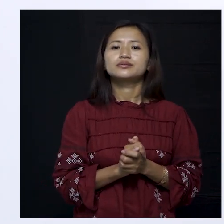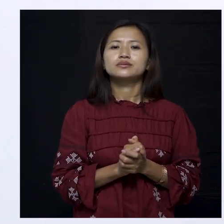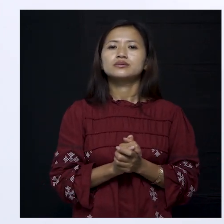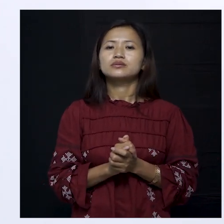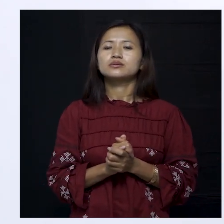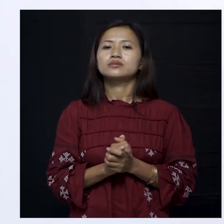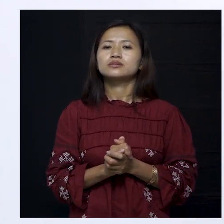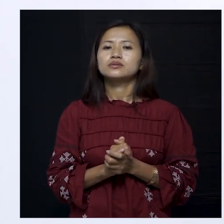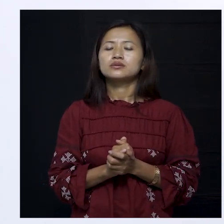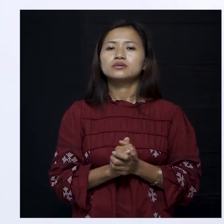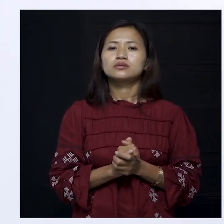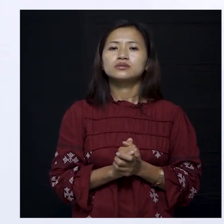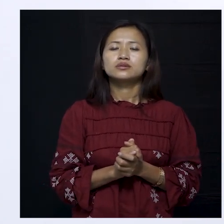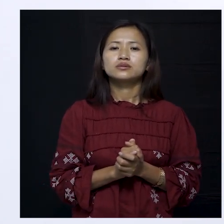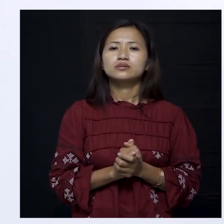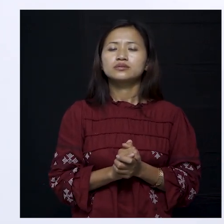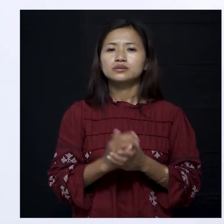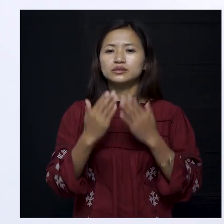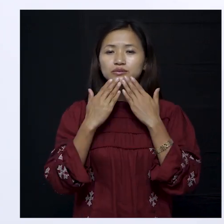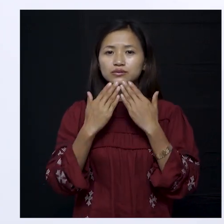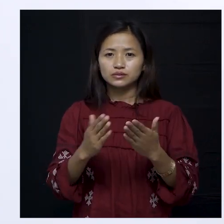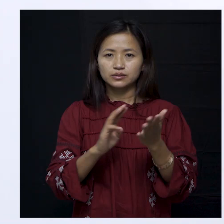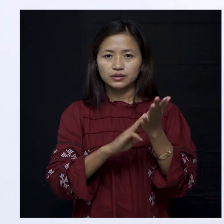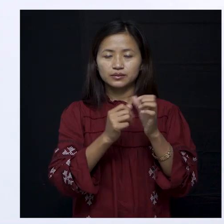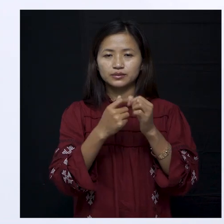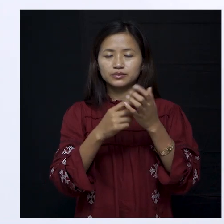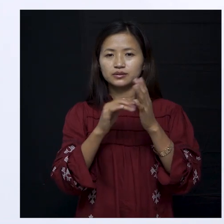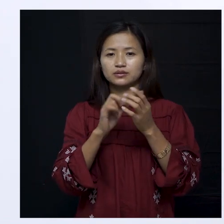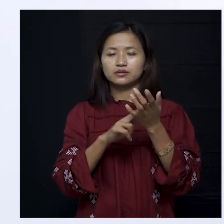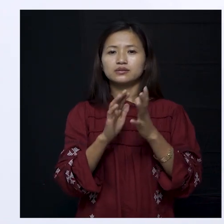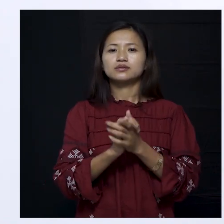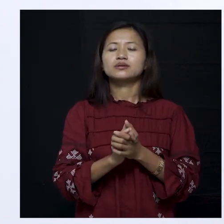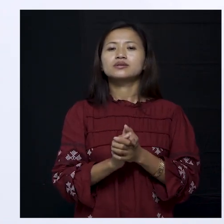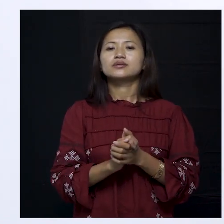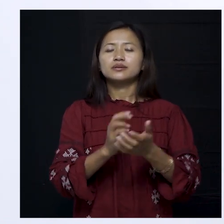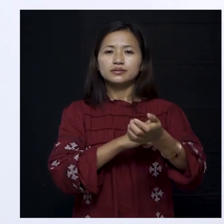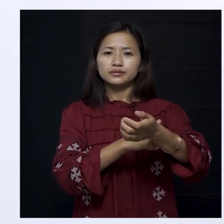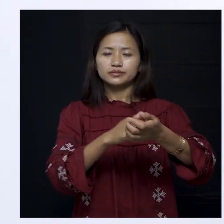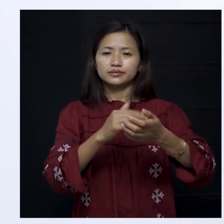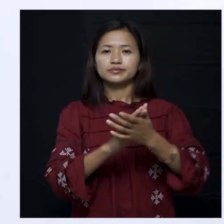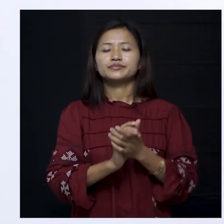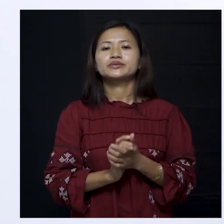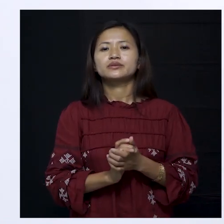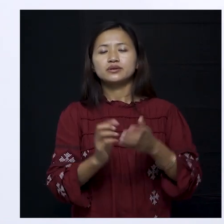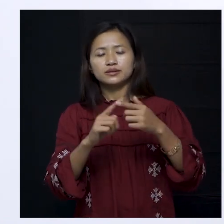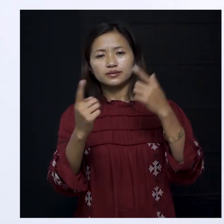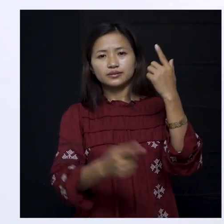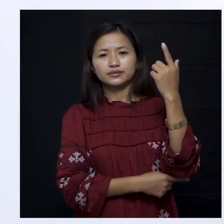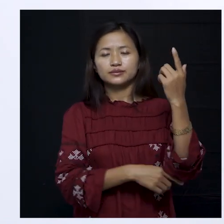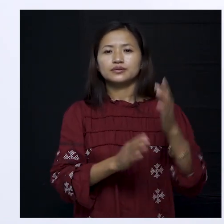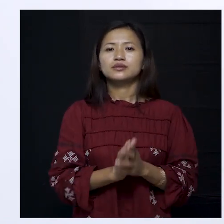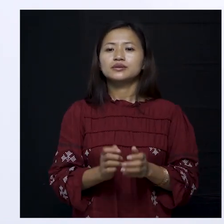making myself clear here. In school magazines and journals, you can write your name at the end. In a